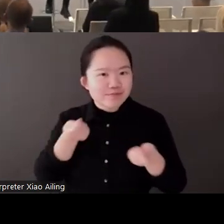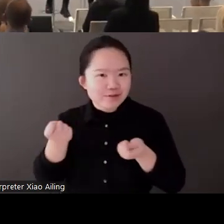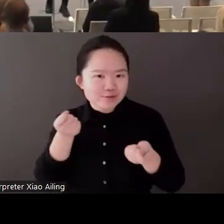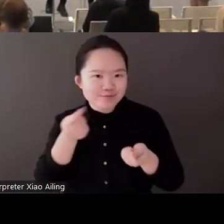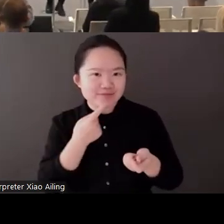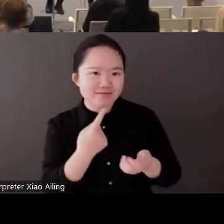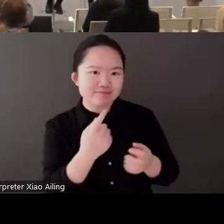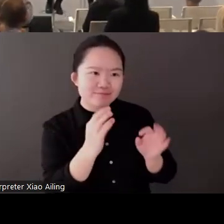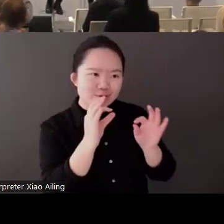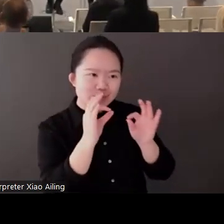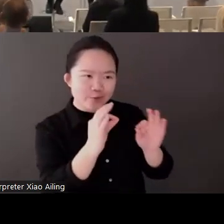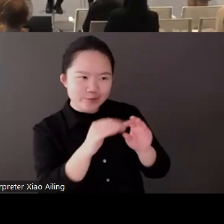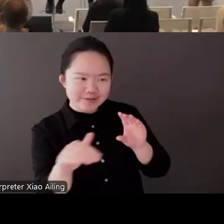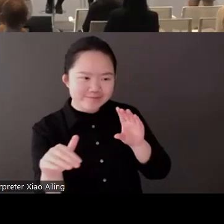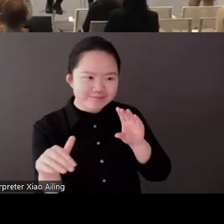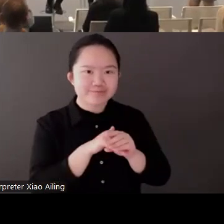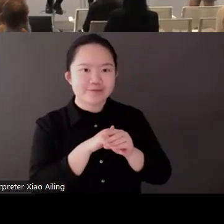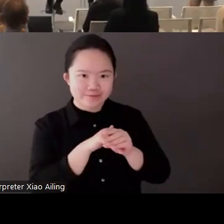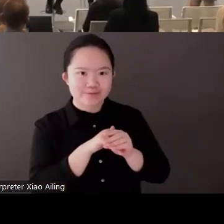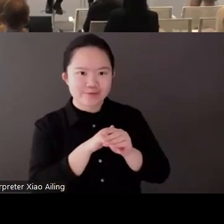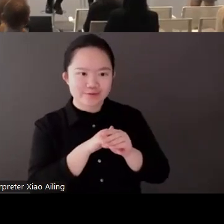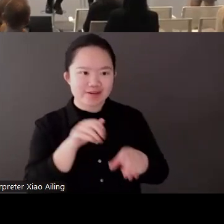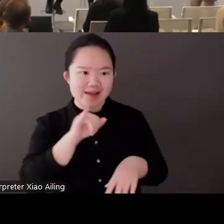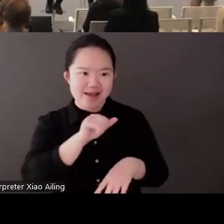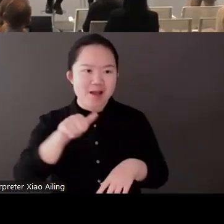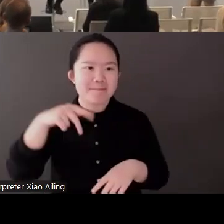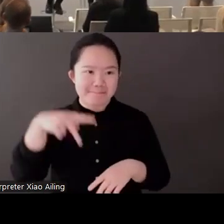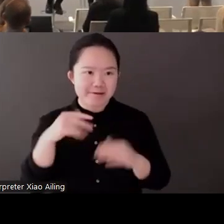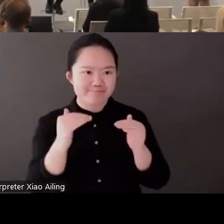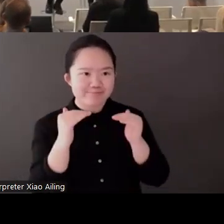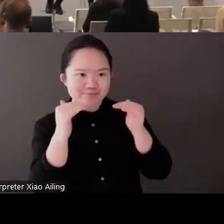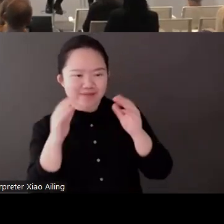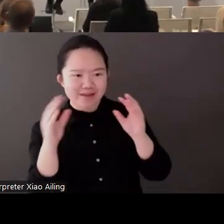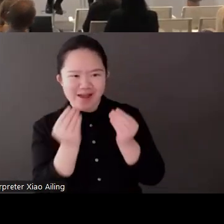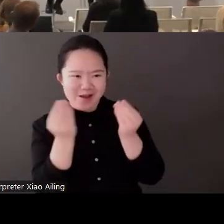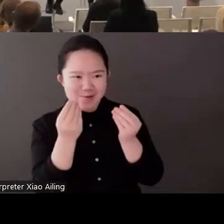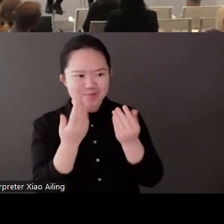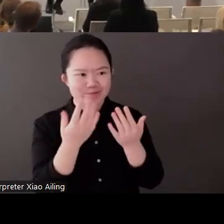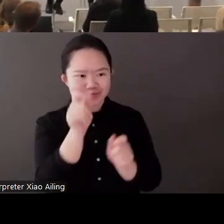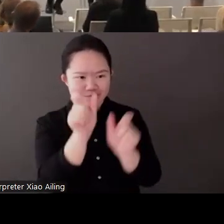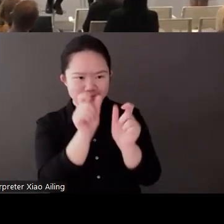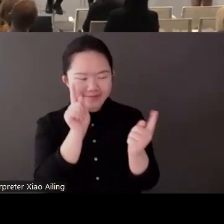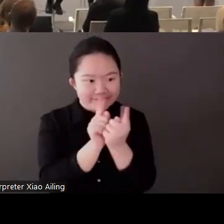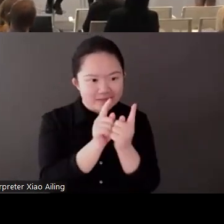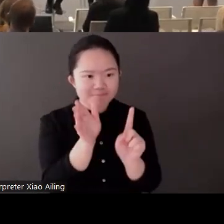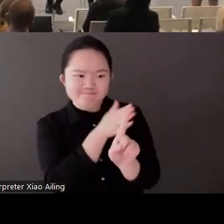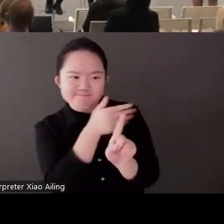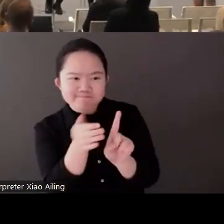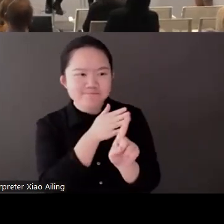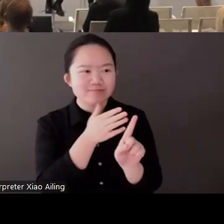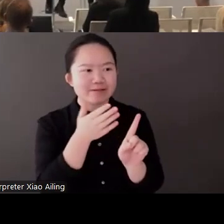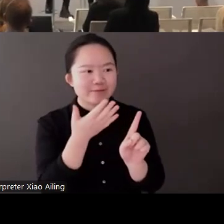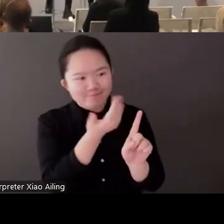But because you are not the persons with the budgets in your organizations, right? So you had to convince somebody. How did you convince